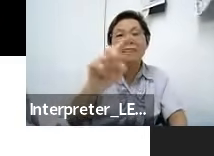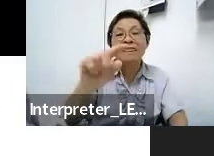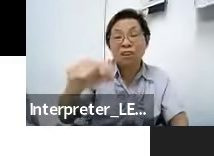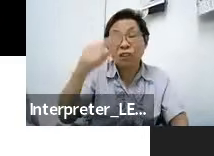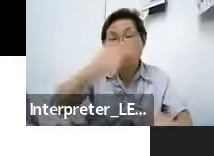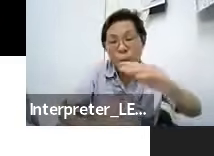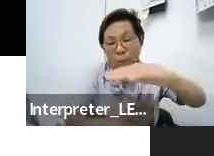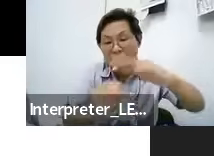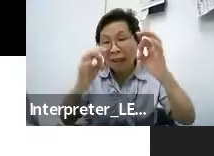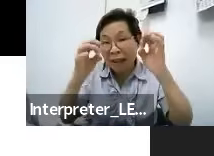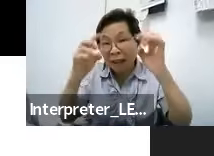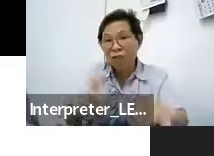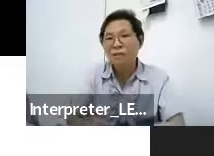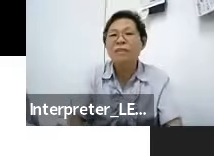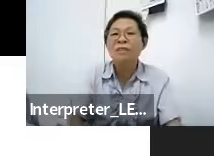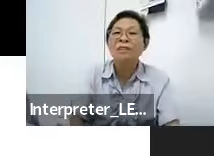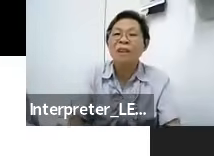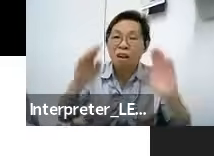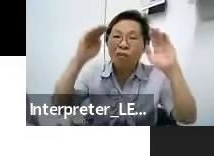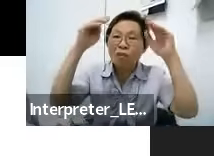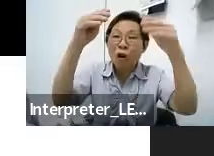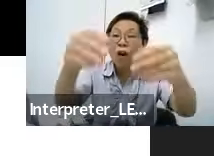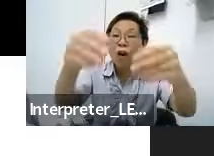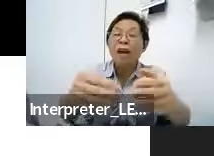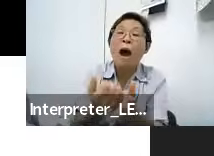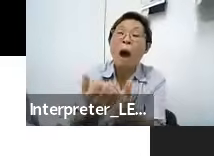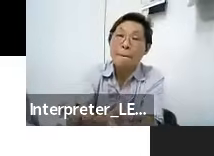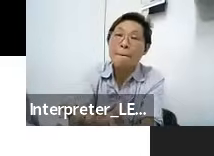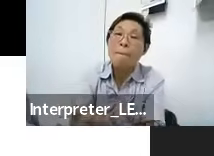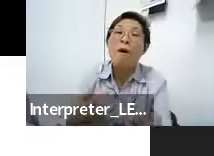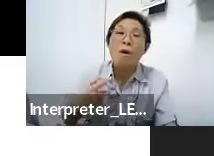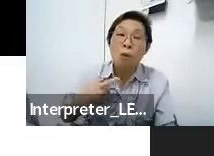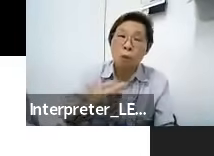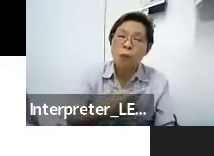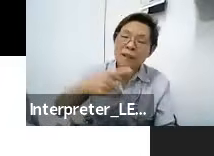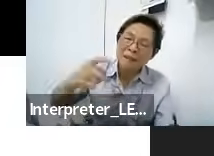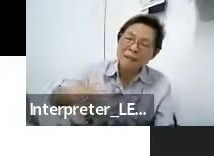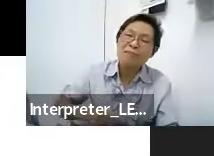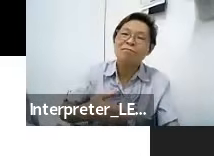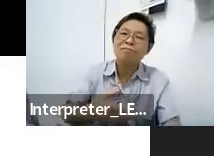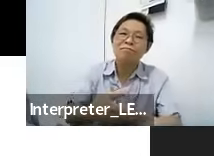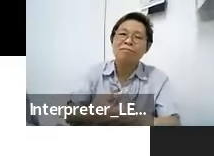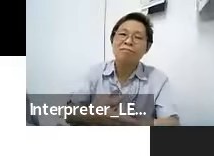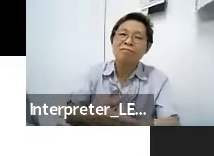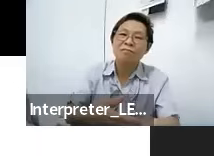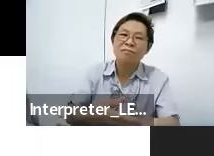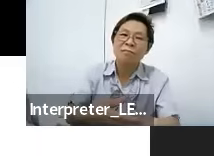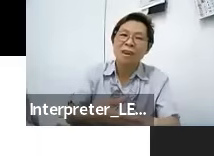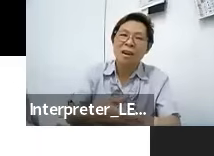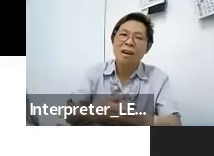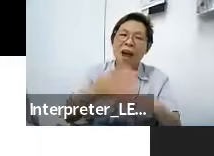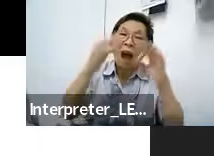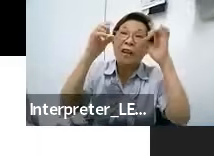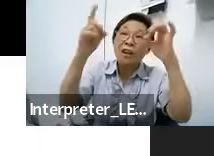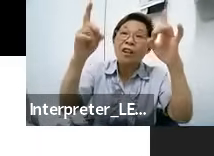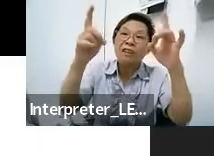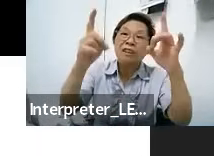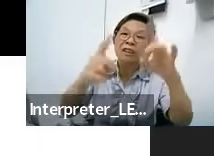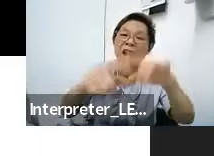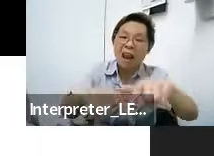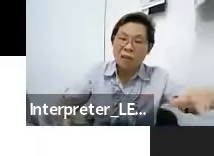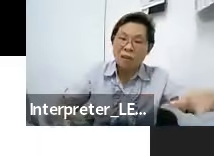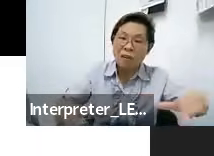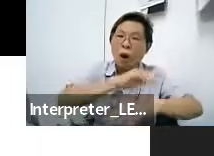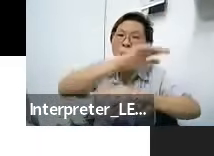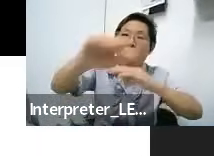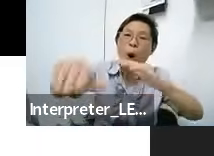also through quality focused interventions. We need to advance ASEAN study programs at a higher education level, but through online and